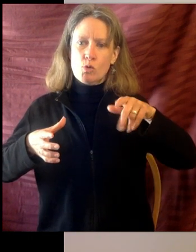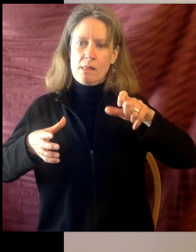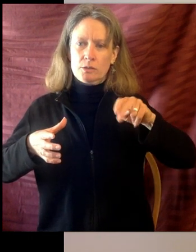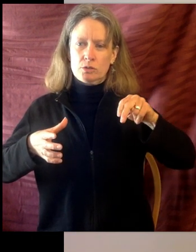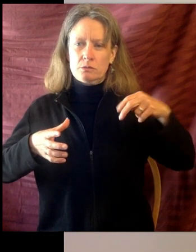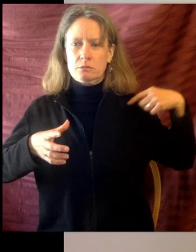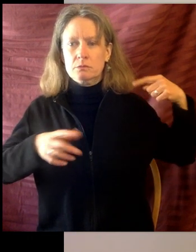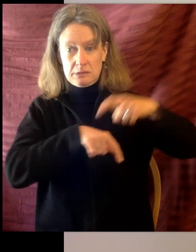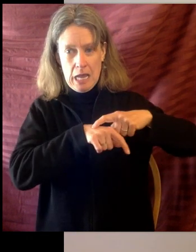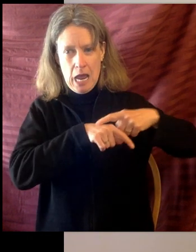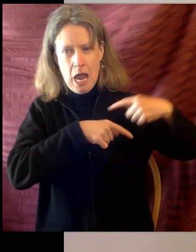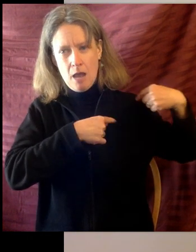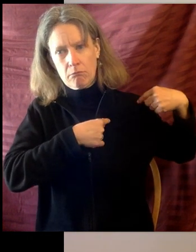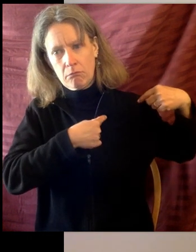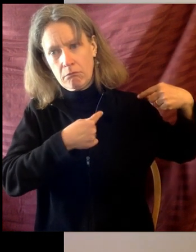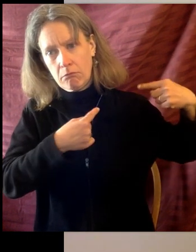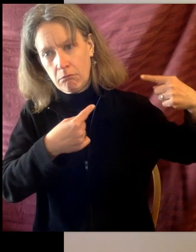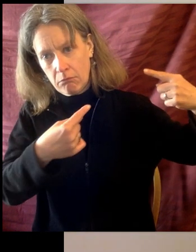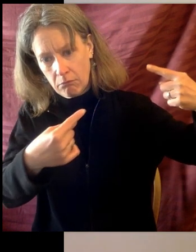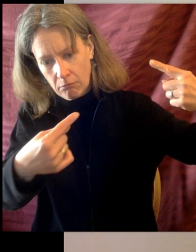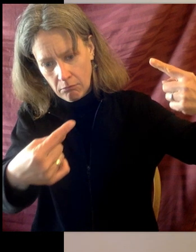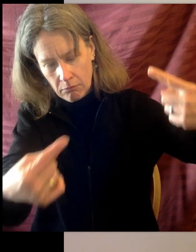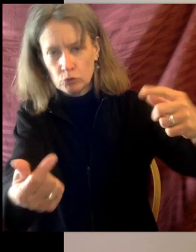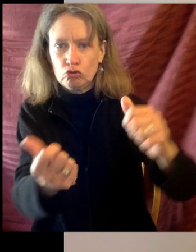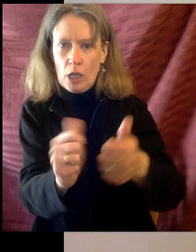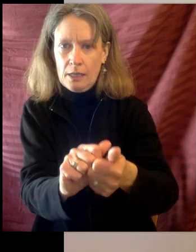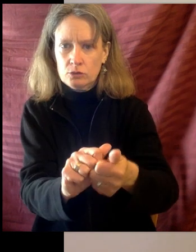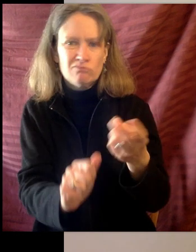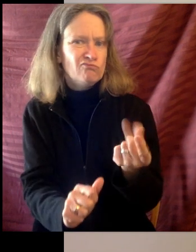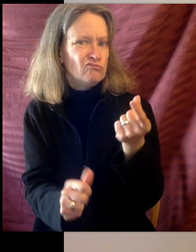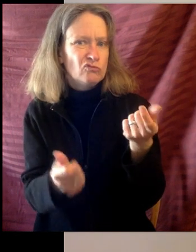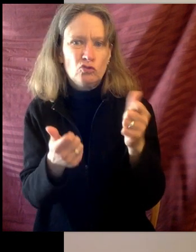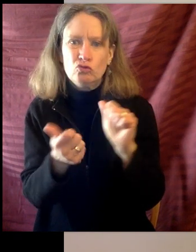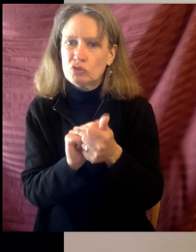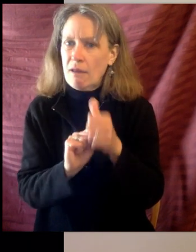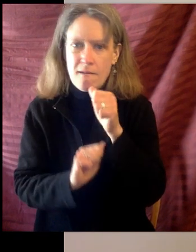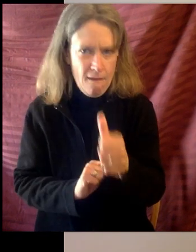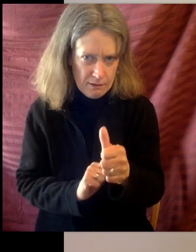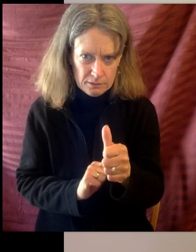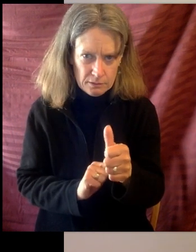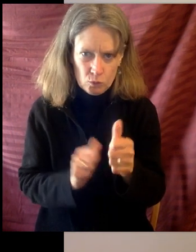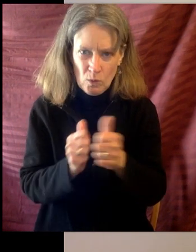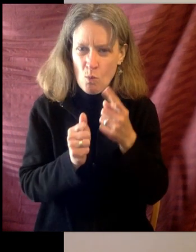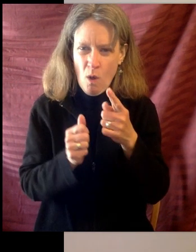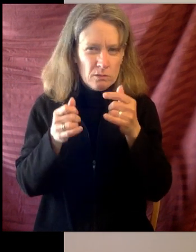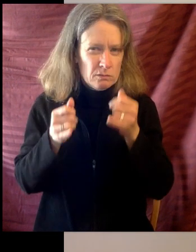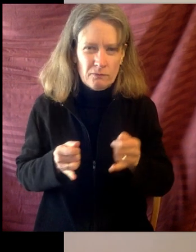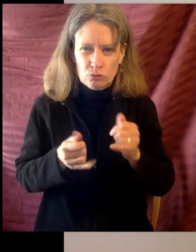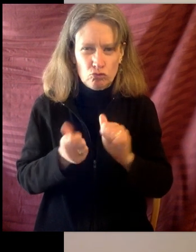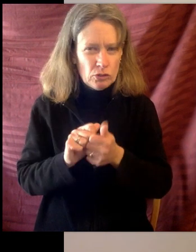over time. All right, so that was a long explanation, and you'll learn more about